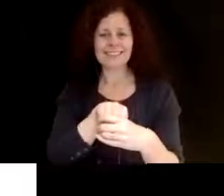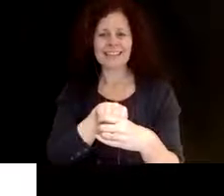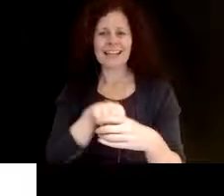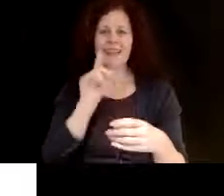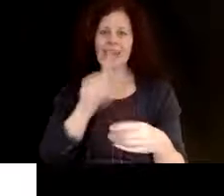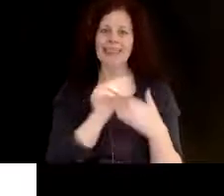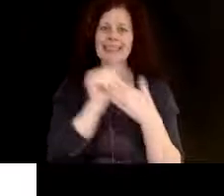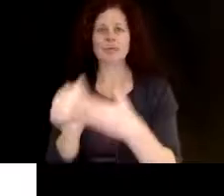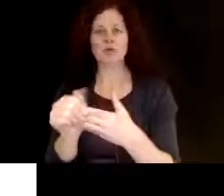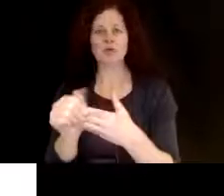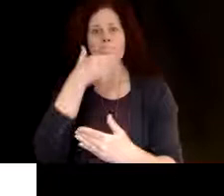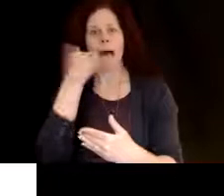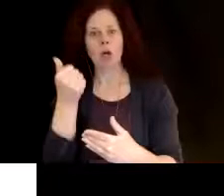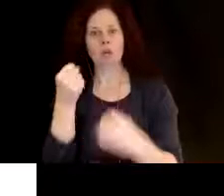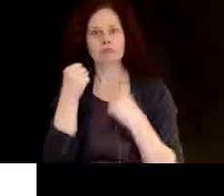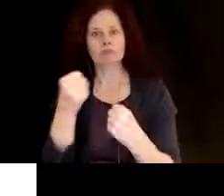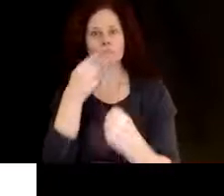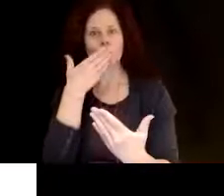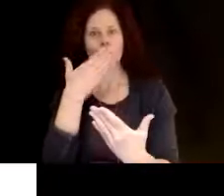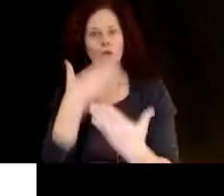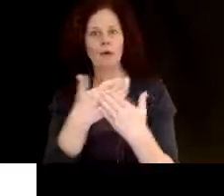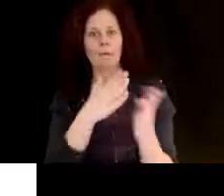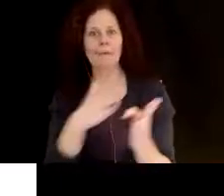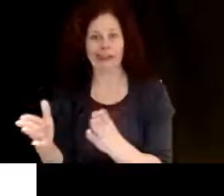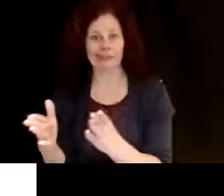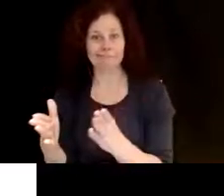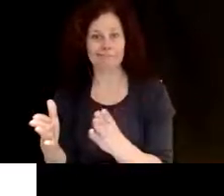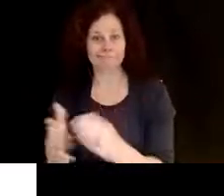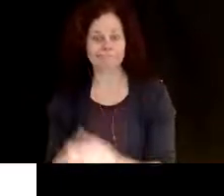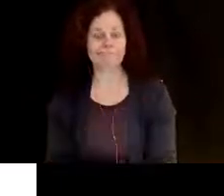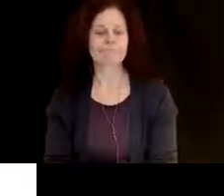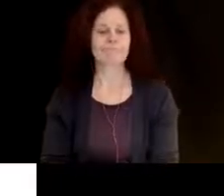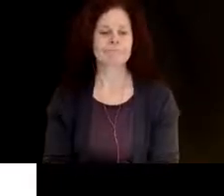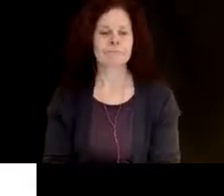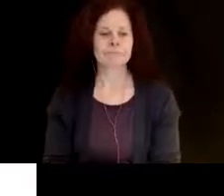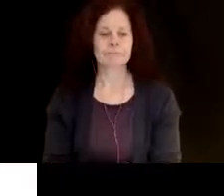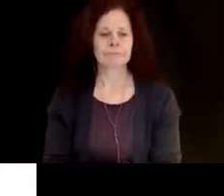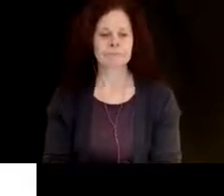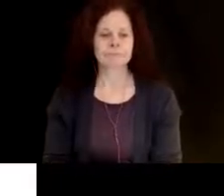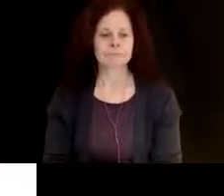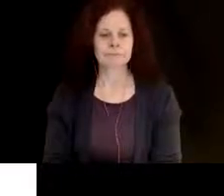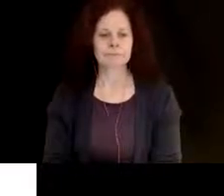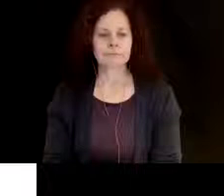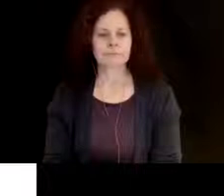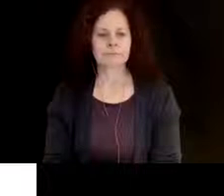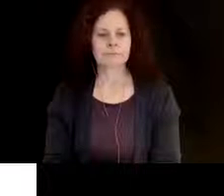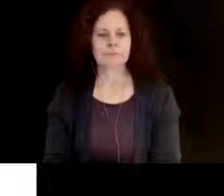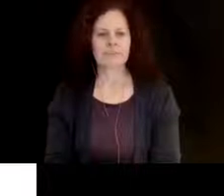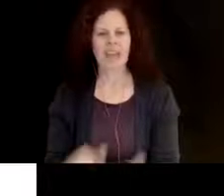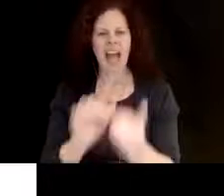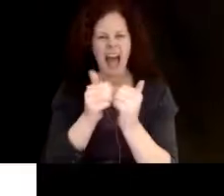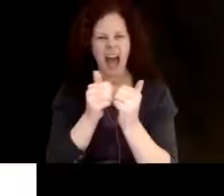quality ADA transition plans for pathways? Next slide. So how did we do this